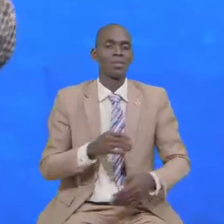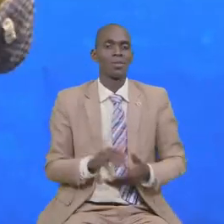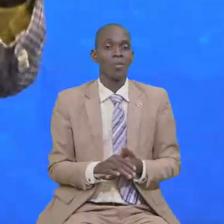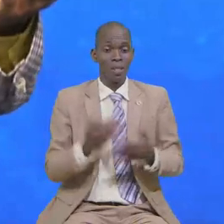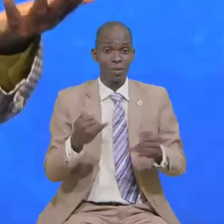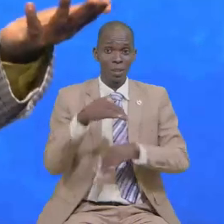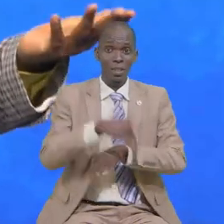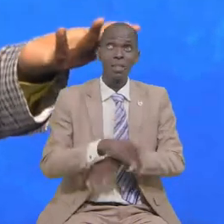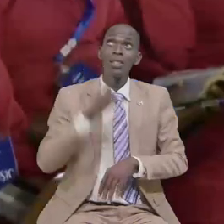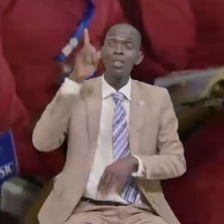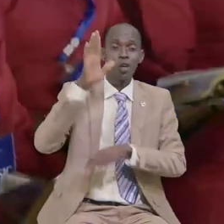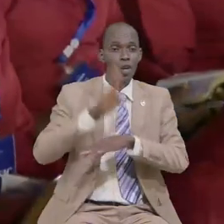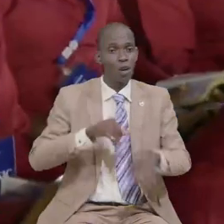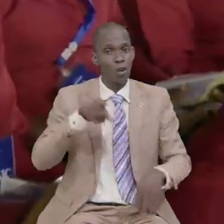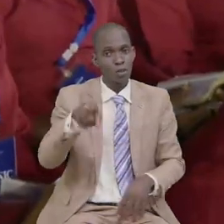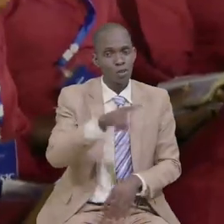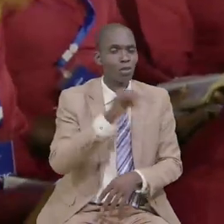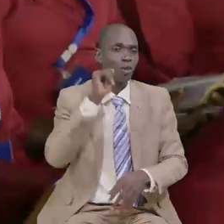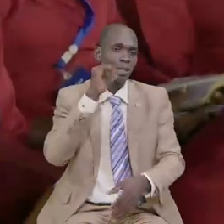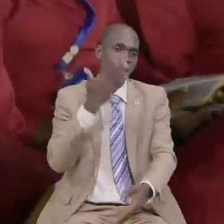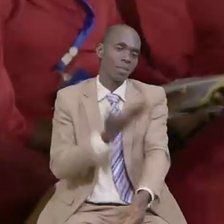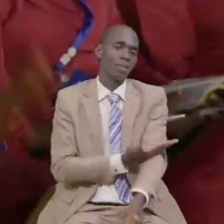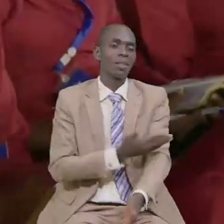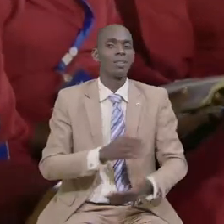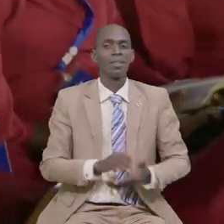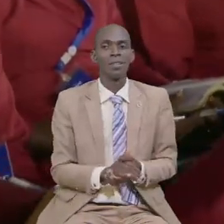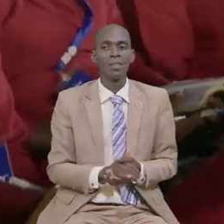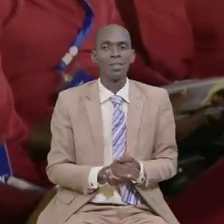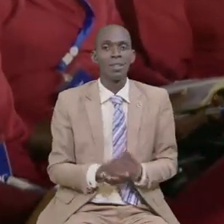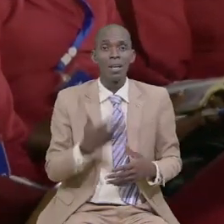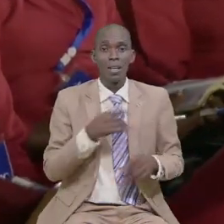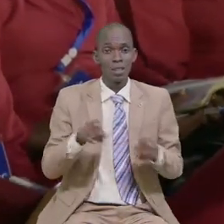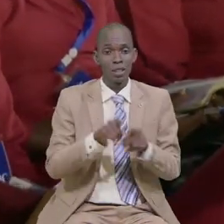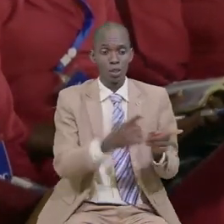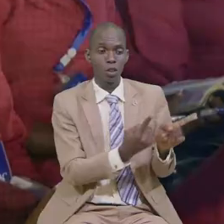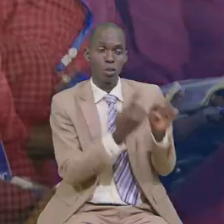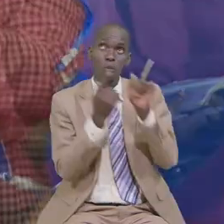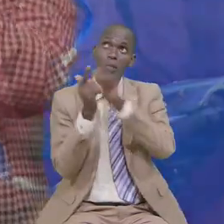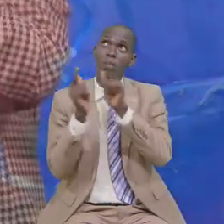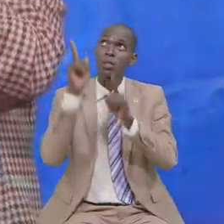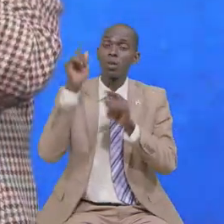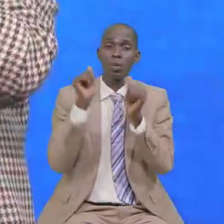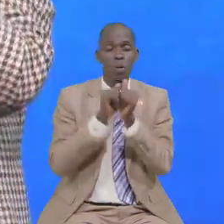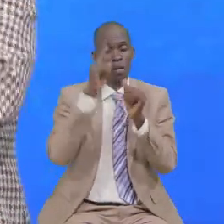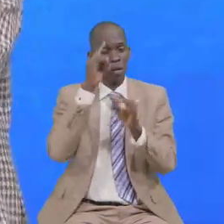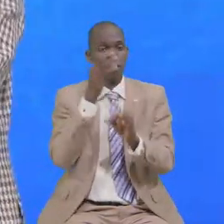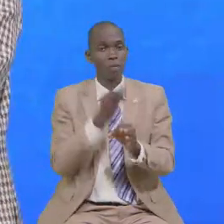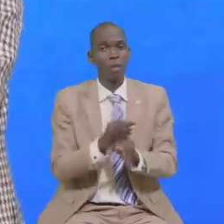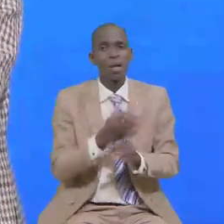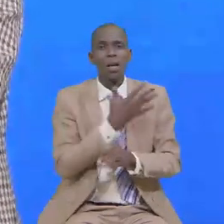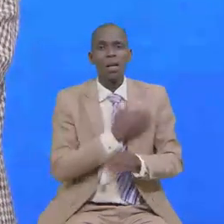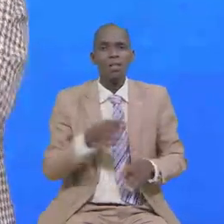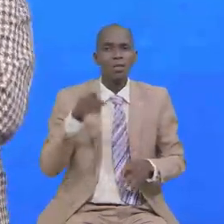Tonight, he calls you daughter. As you have come with faith, and you are intent